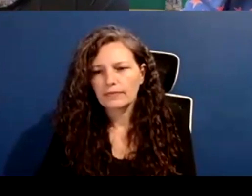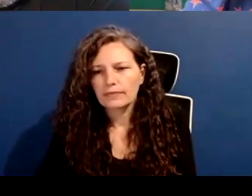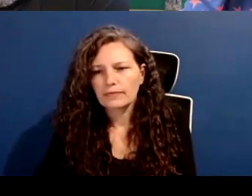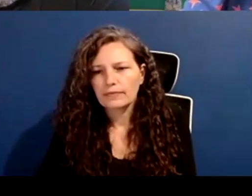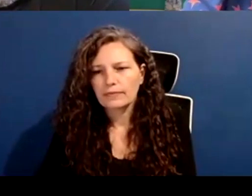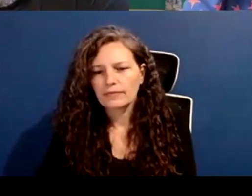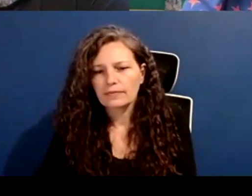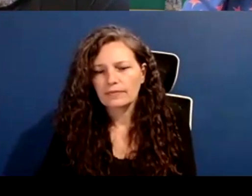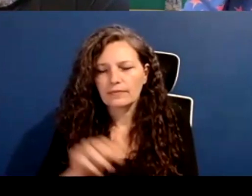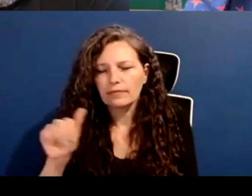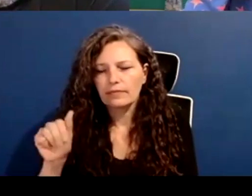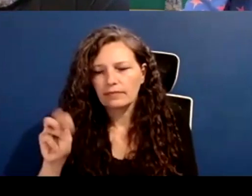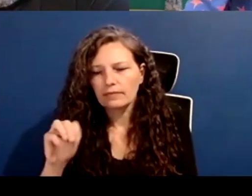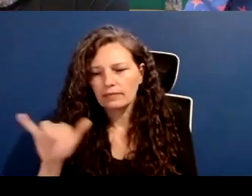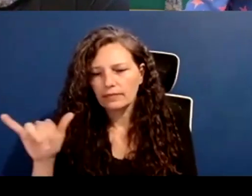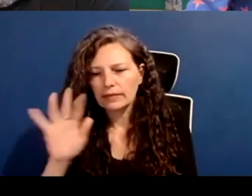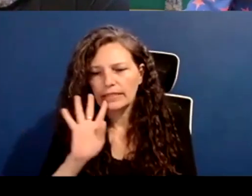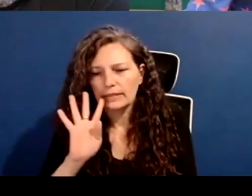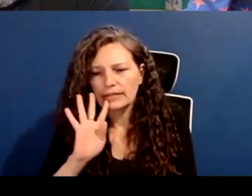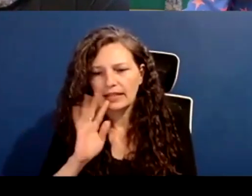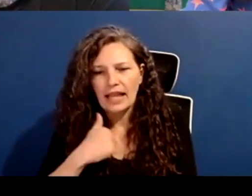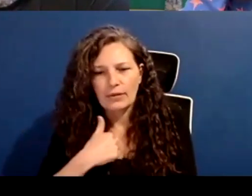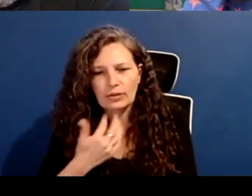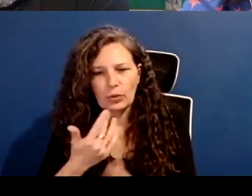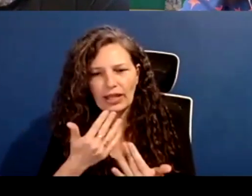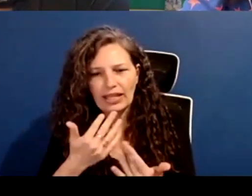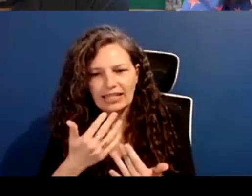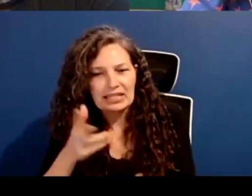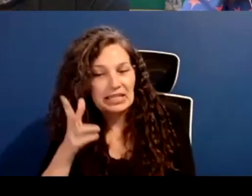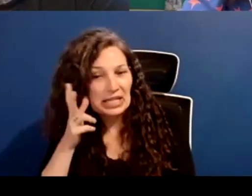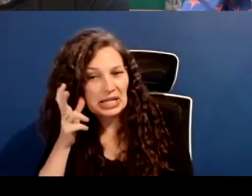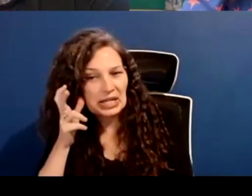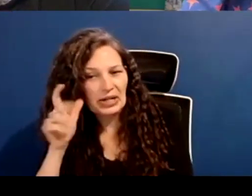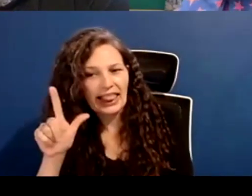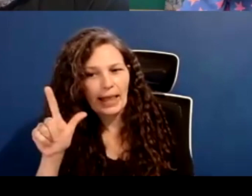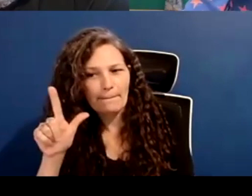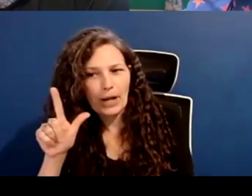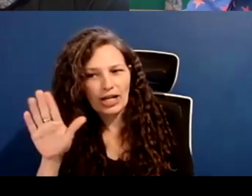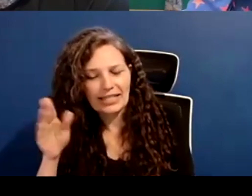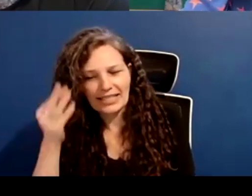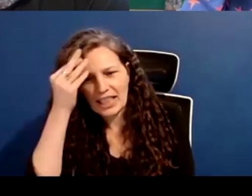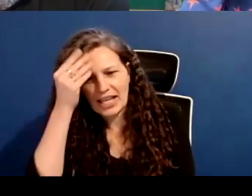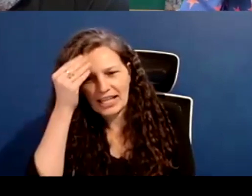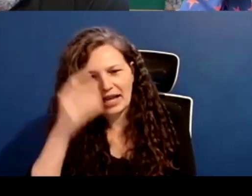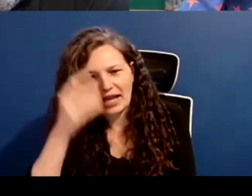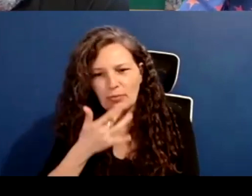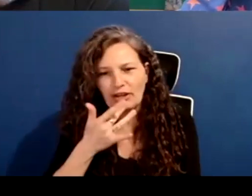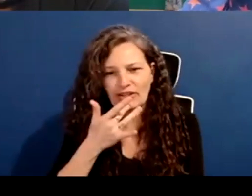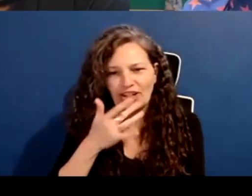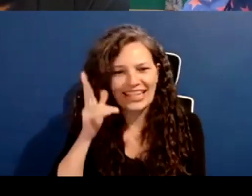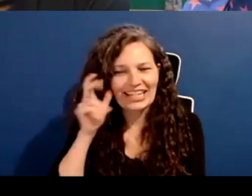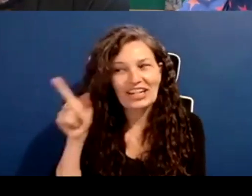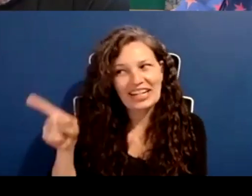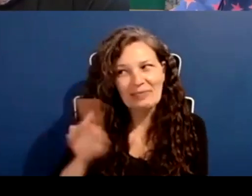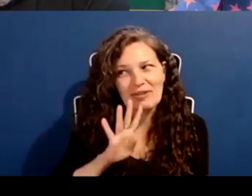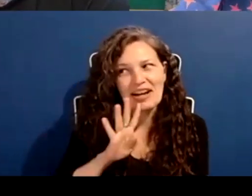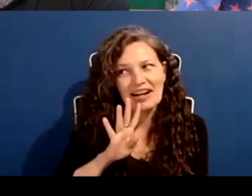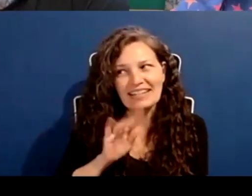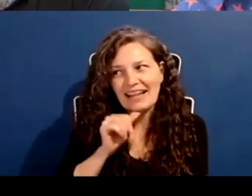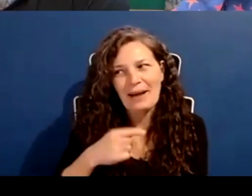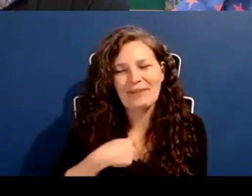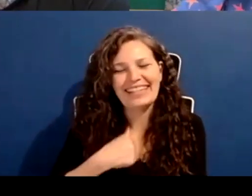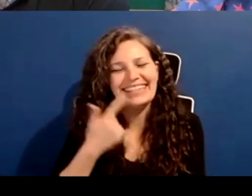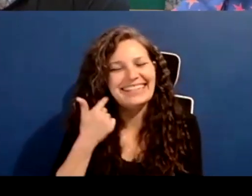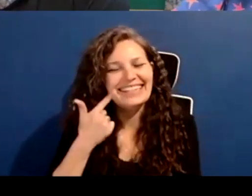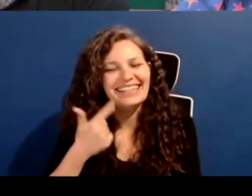This is Amy. I was waiting to hear Lamar's thoughts on this because I would rather hear Lamar talk than myself. But I